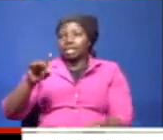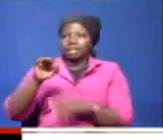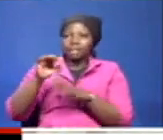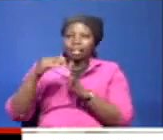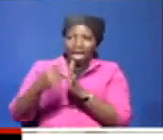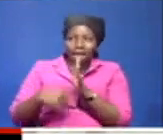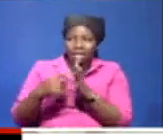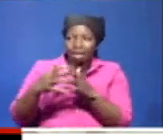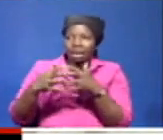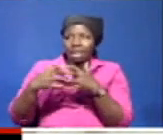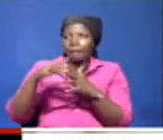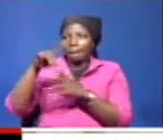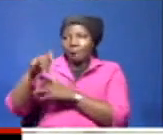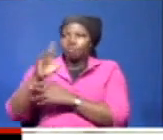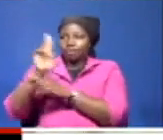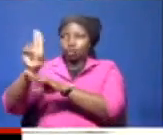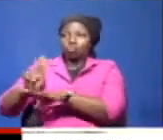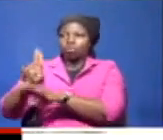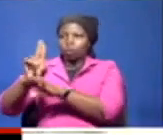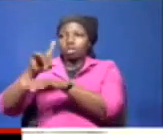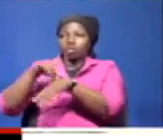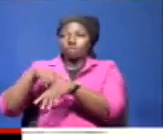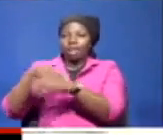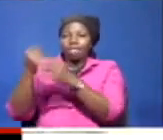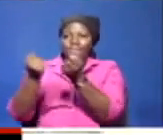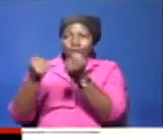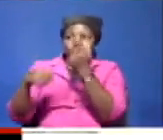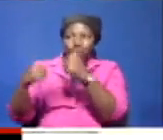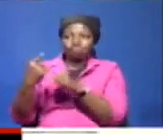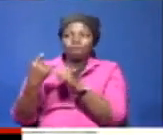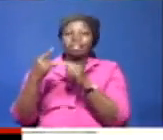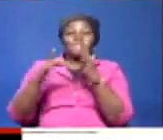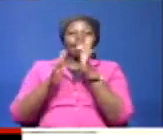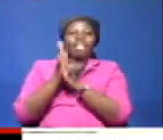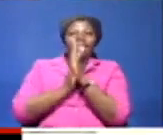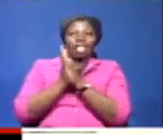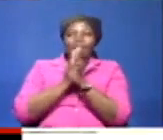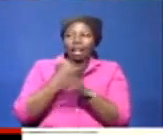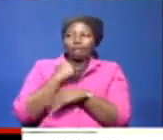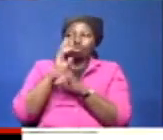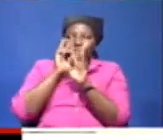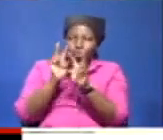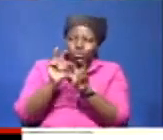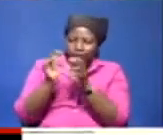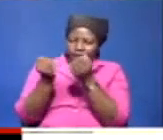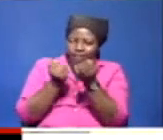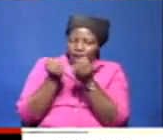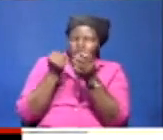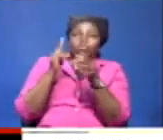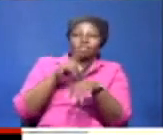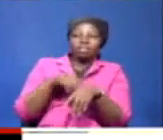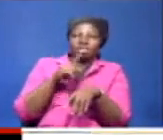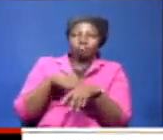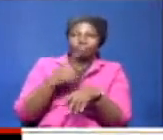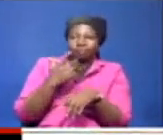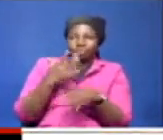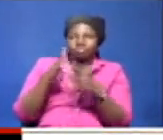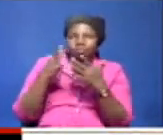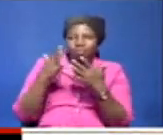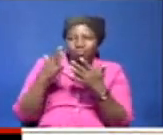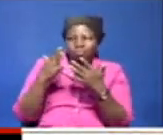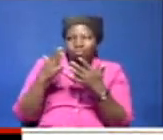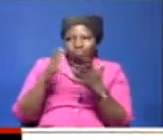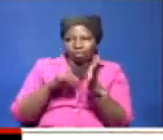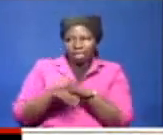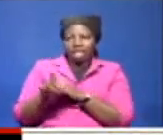rally. And it was pretty interesting watching the cars at the service park as they reversed out of service, because most of them reversed out in the hybrid motor.